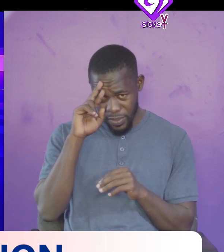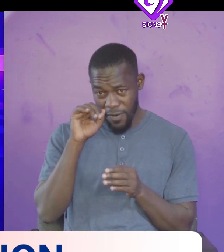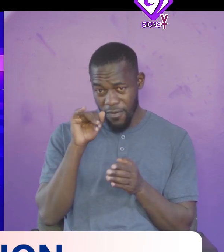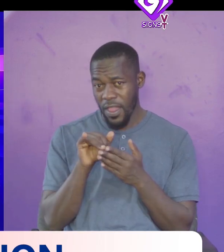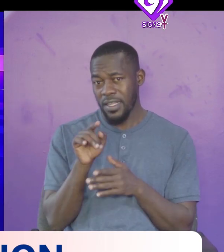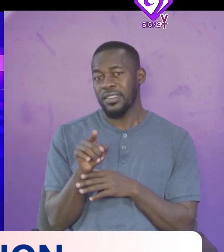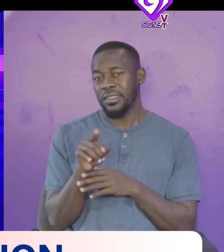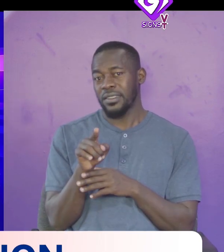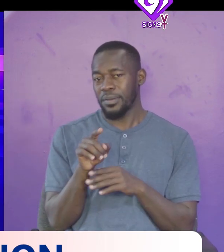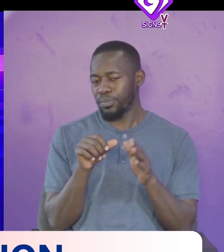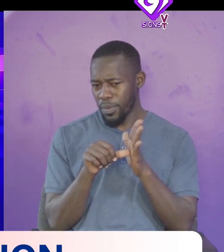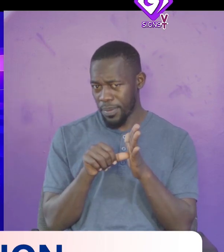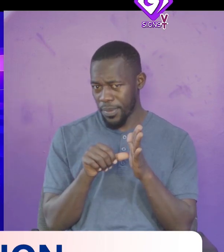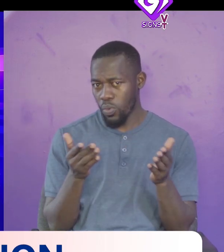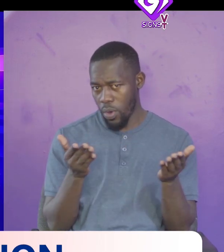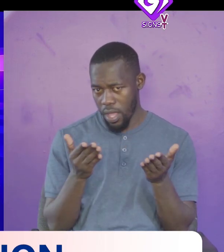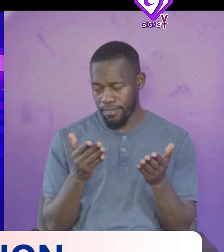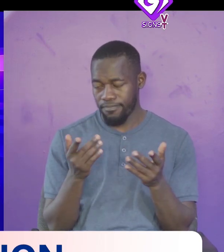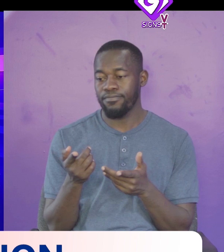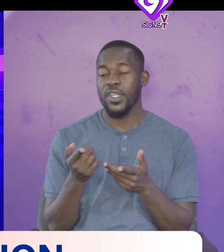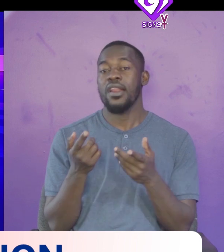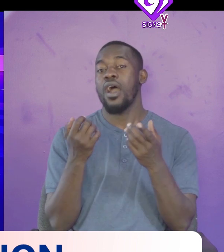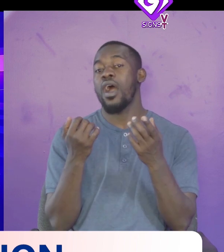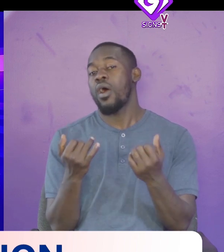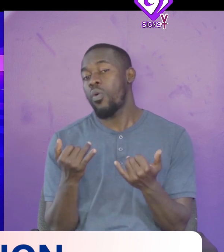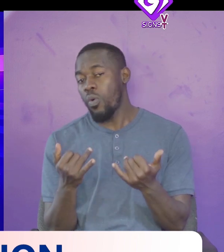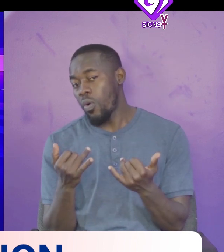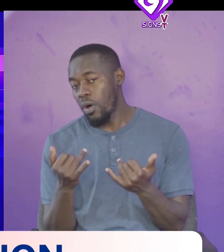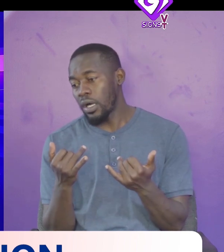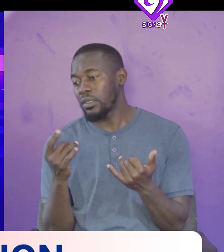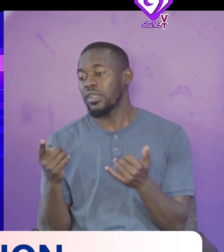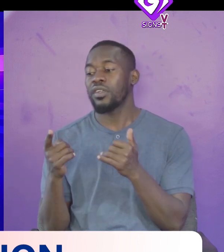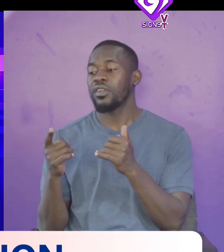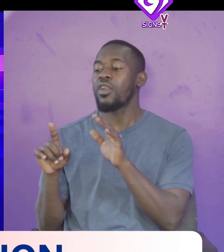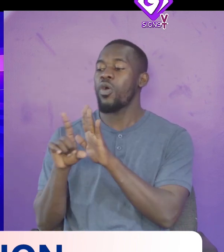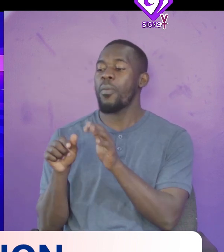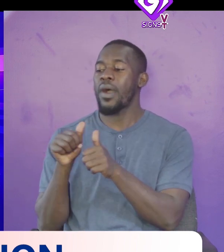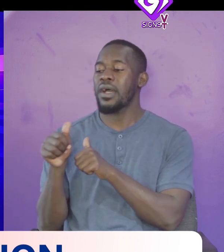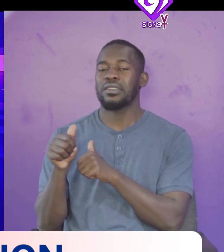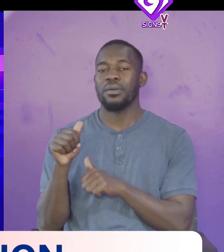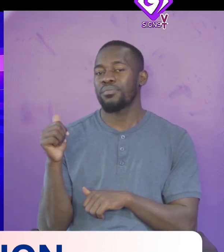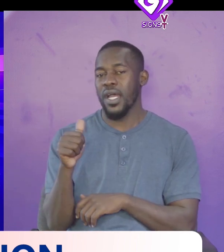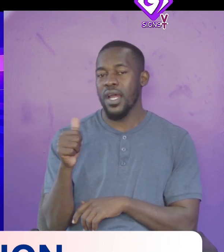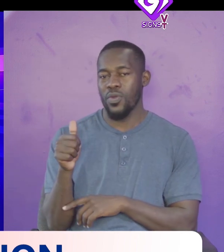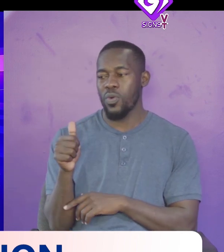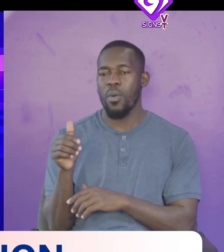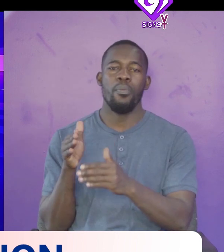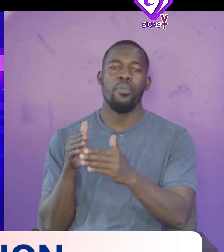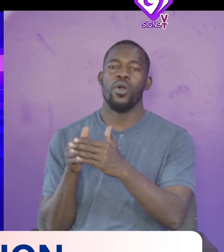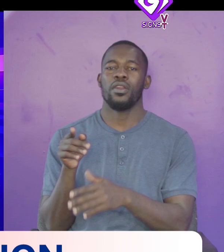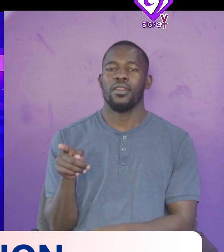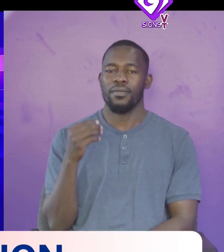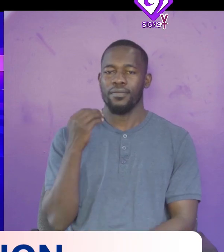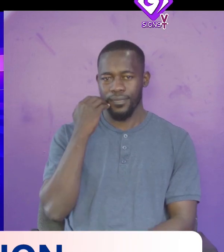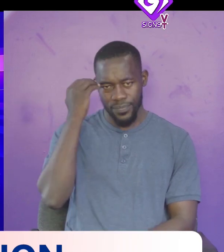pending. Okay. There is no appeal in the Court of Appeal on that matter. That was petition E120 of 2022. So